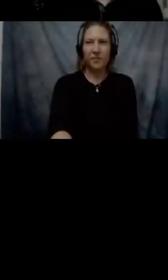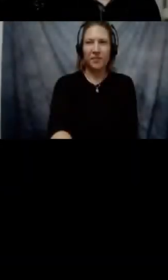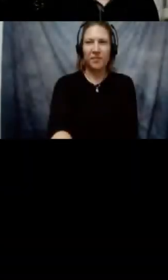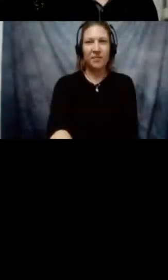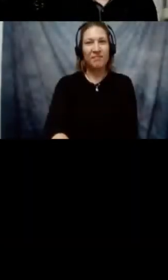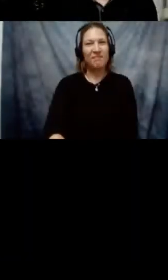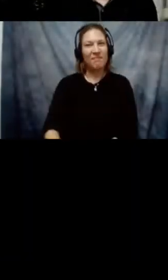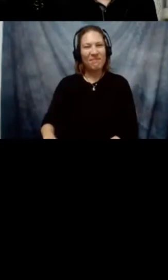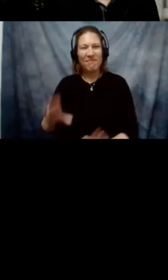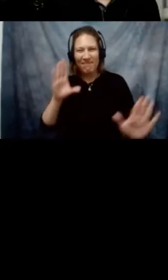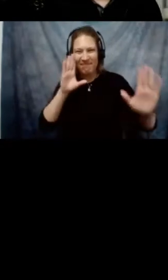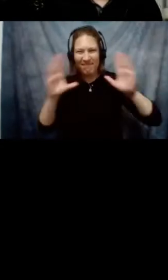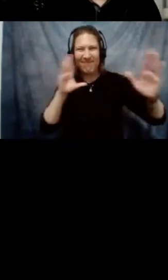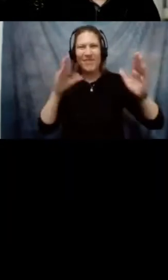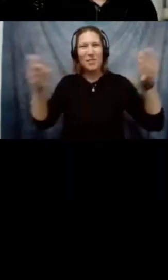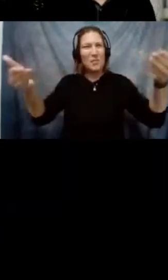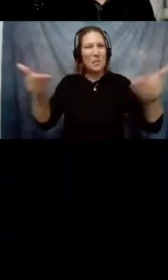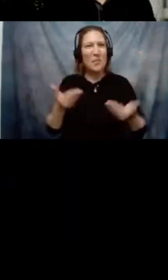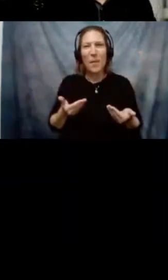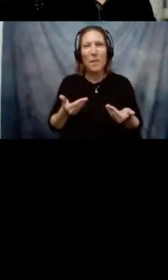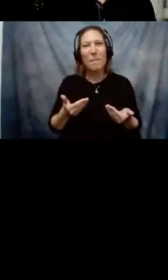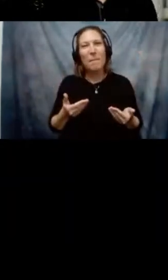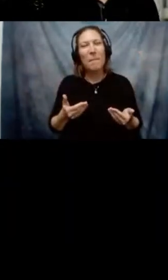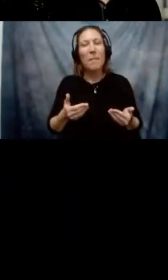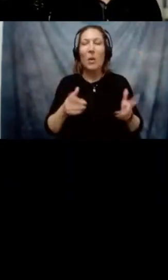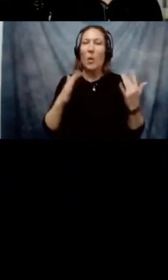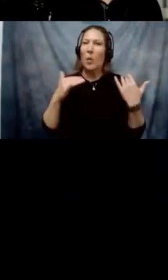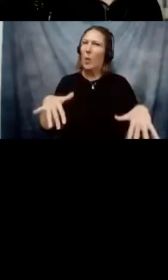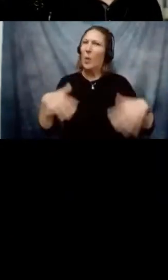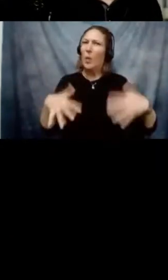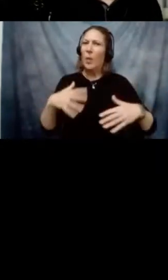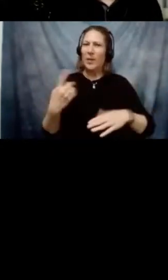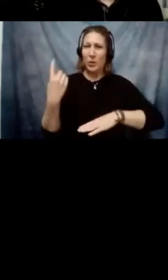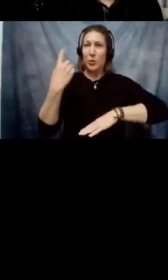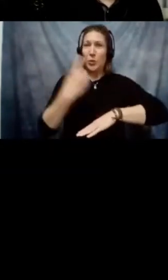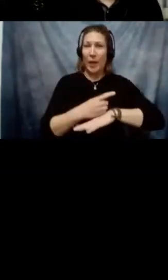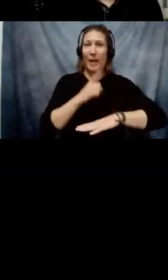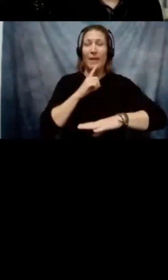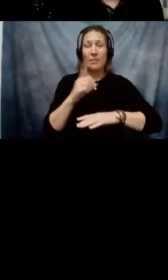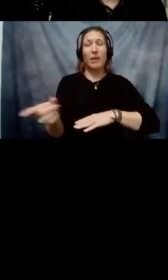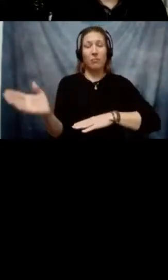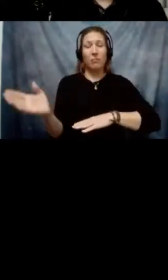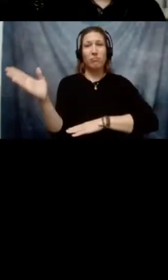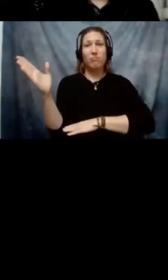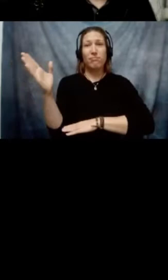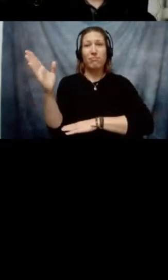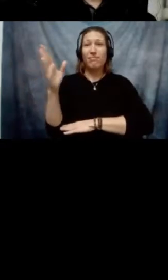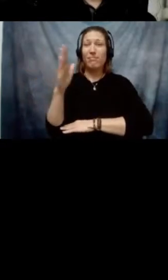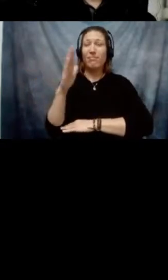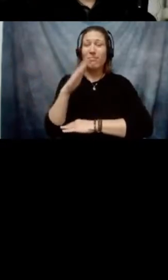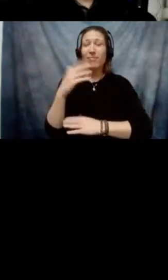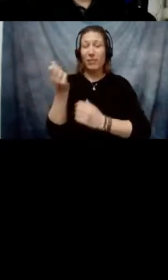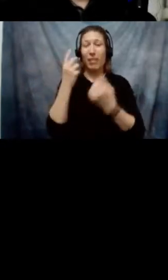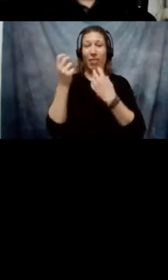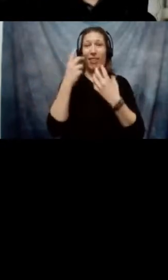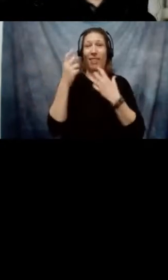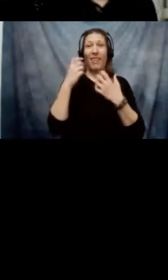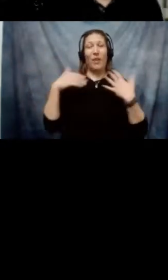Okay, welcome back, everybody. It's been a pretty long day so far. Gosh, amazing content here at AIDC